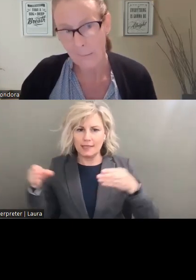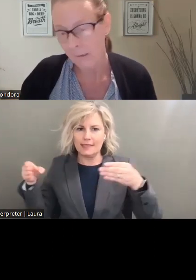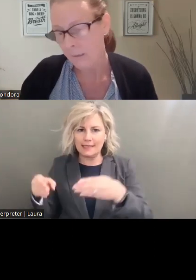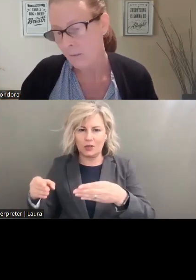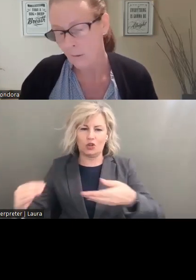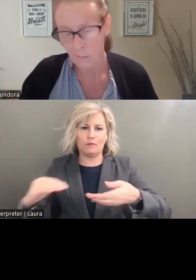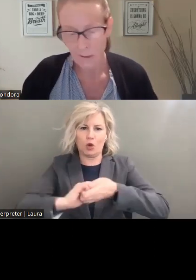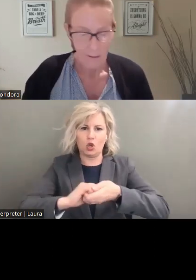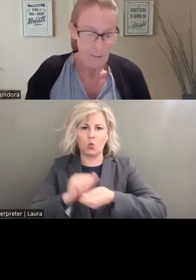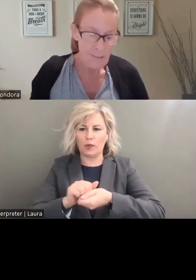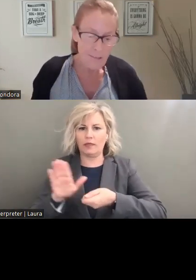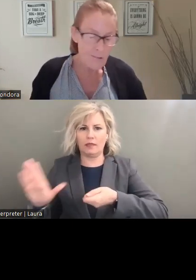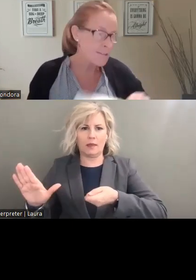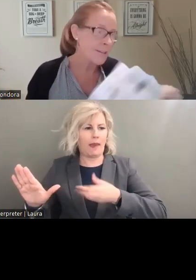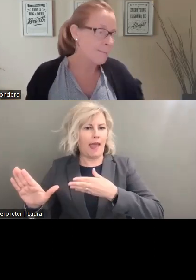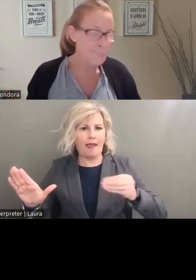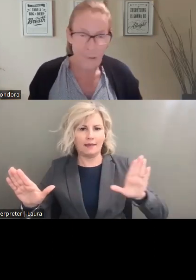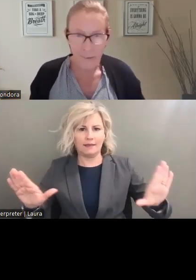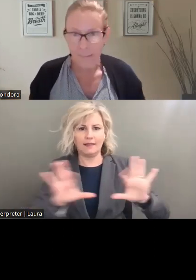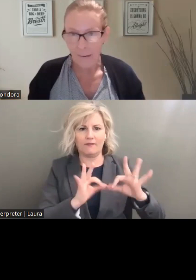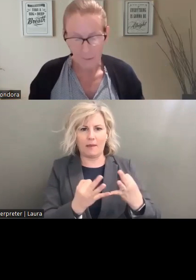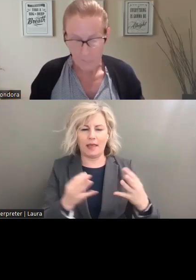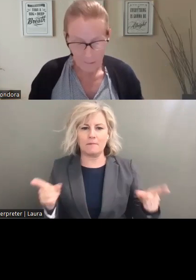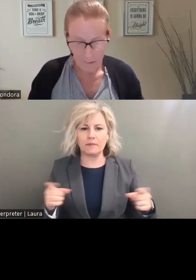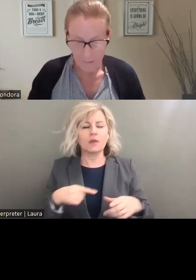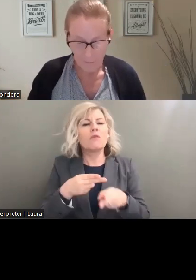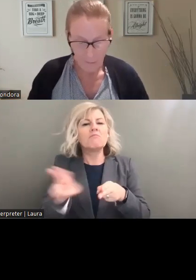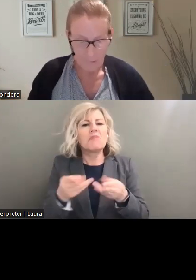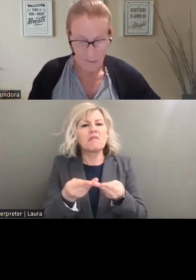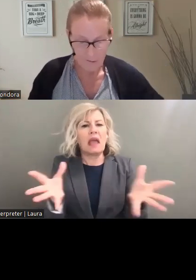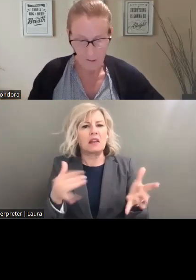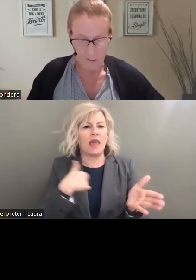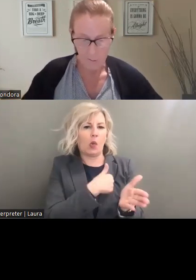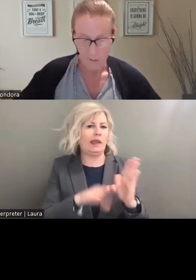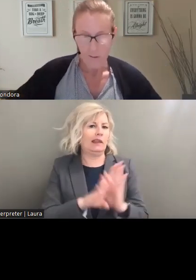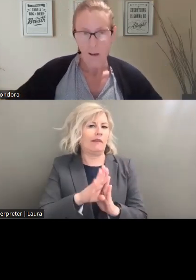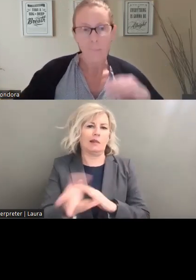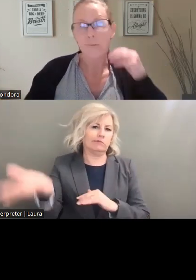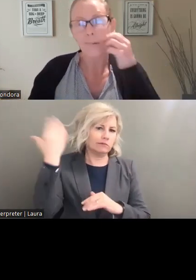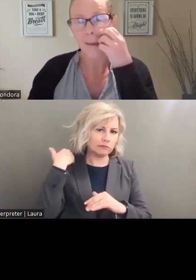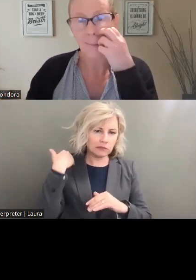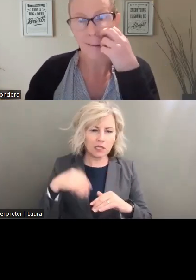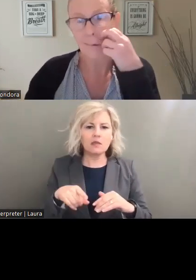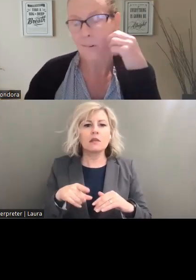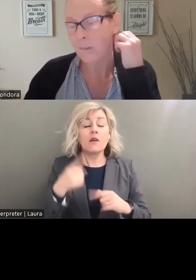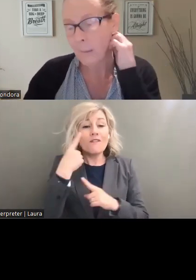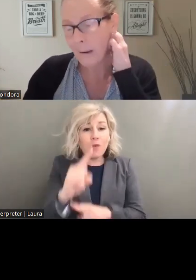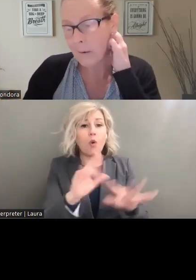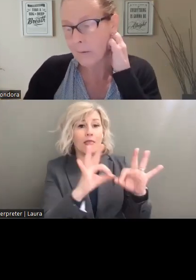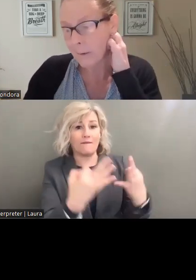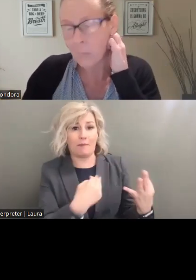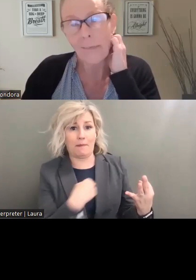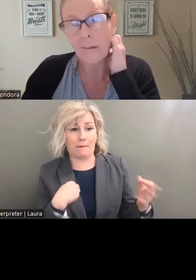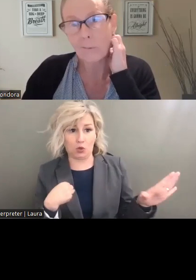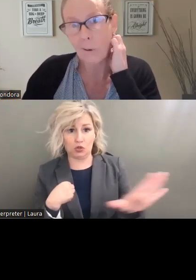their family. So this is just a brief handout that we developed years ago for family members